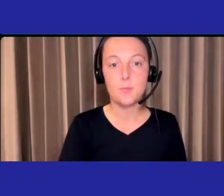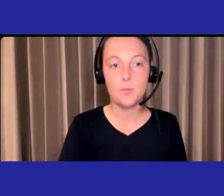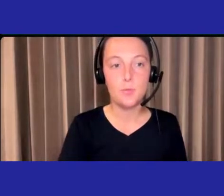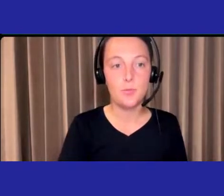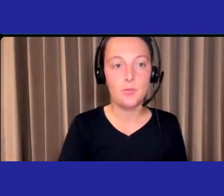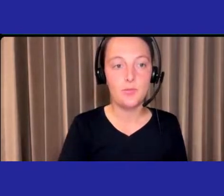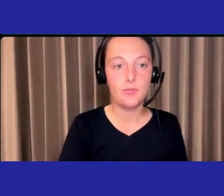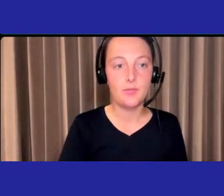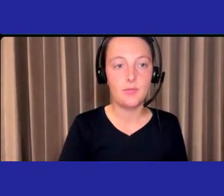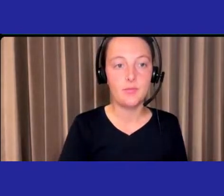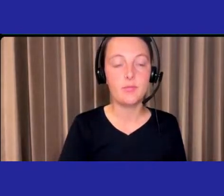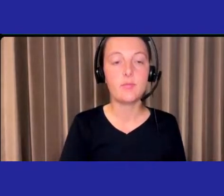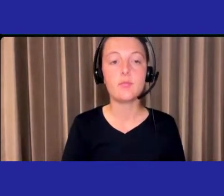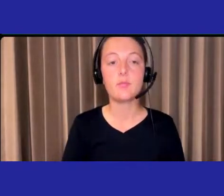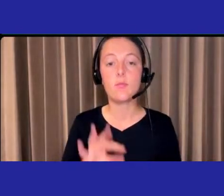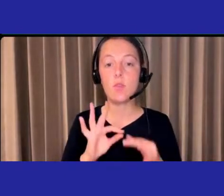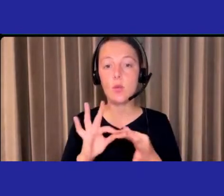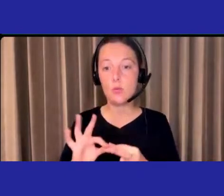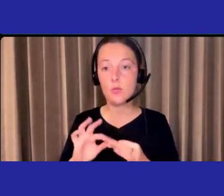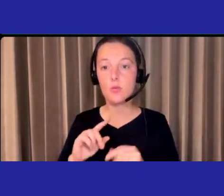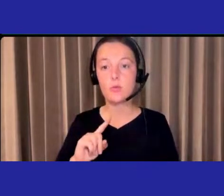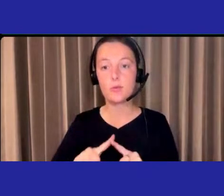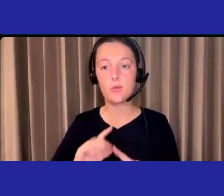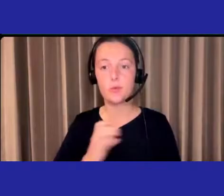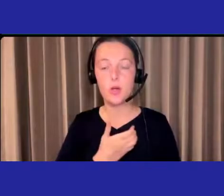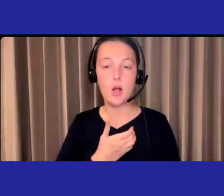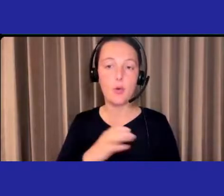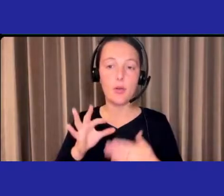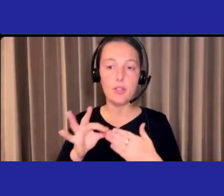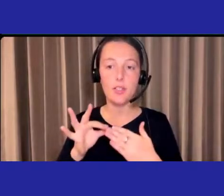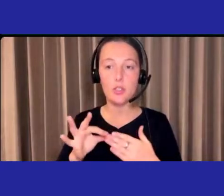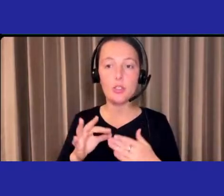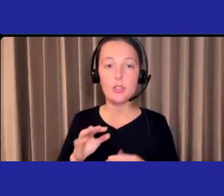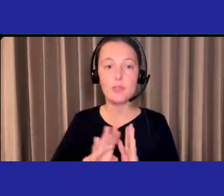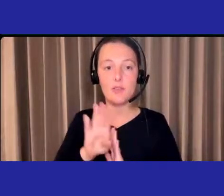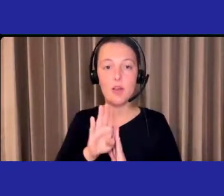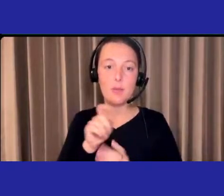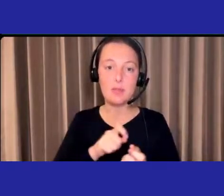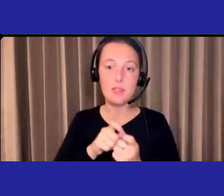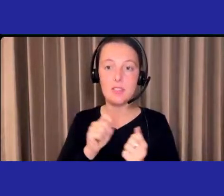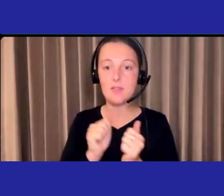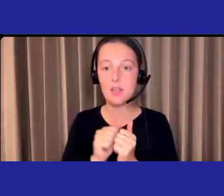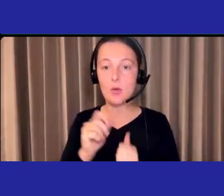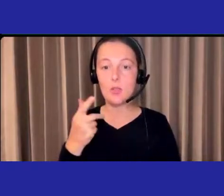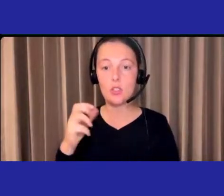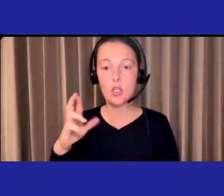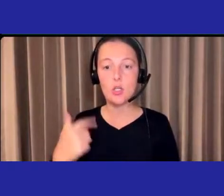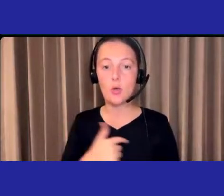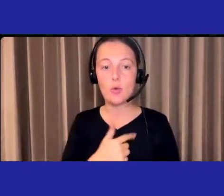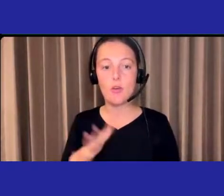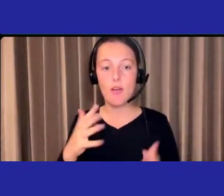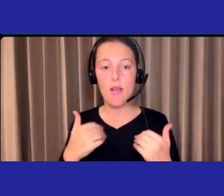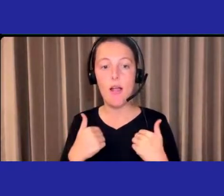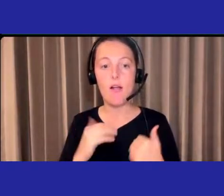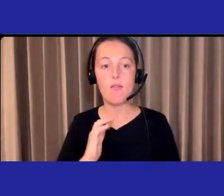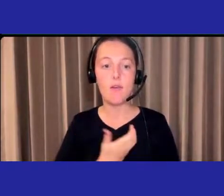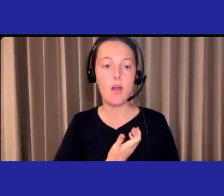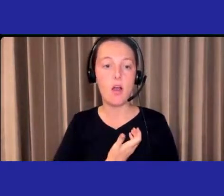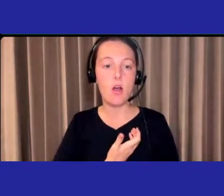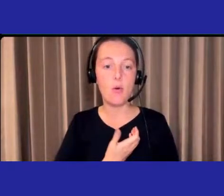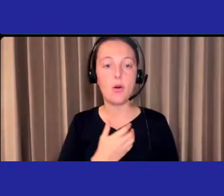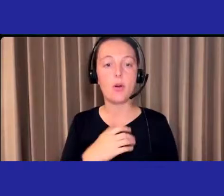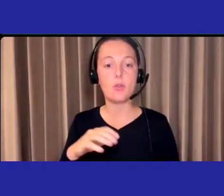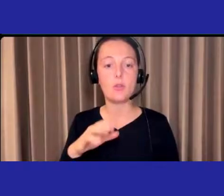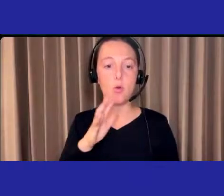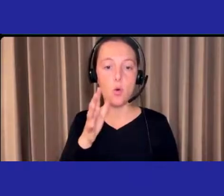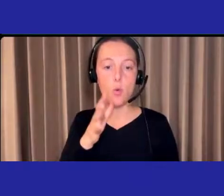In terms of our leadership development, specifically with gender, we have our Women Who Lead sessions. We continue those sessions.